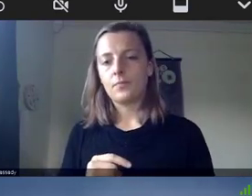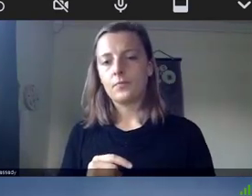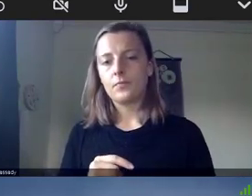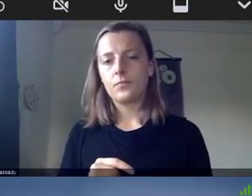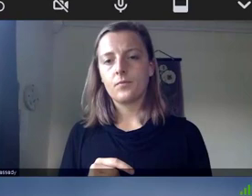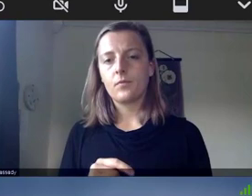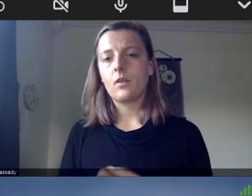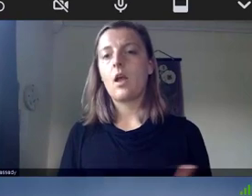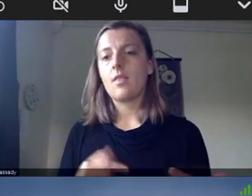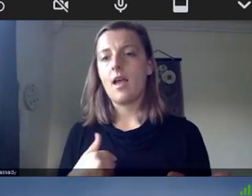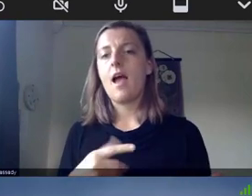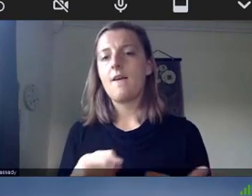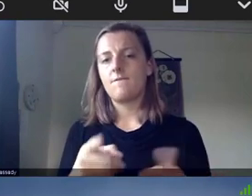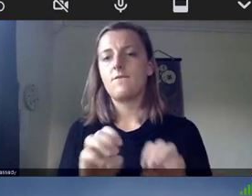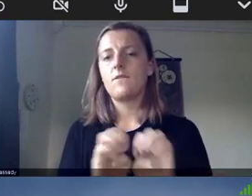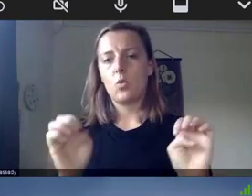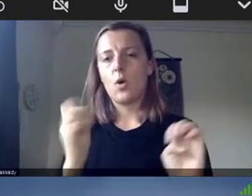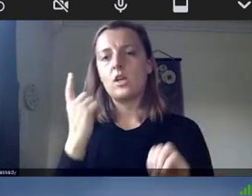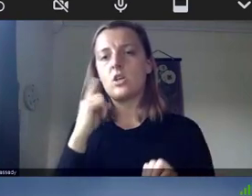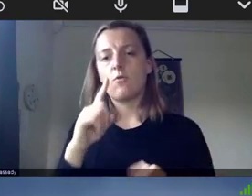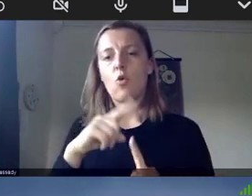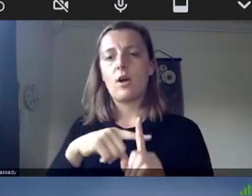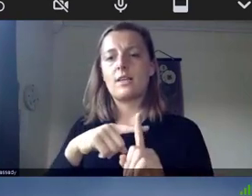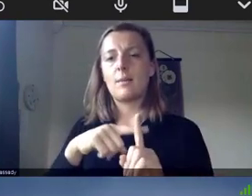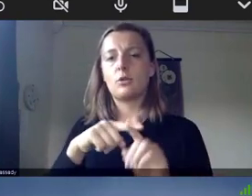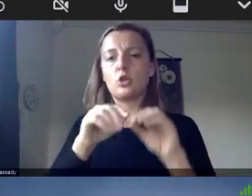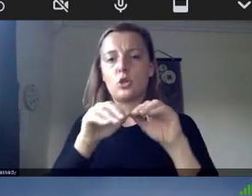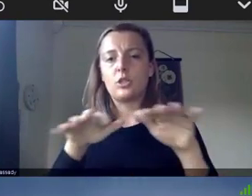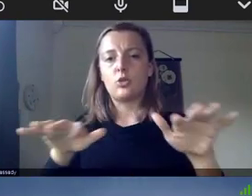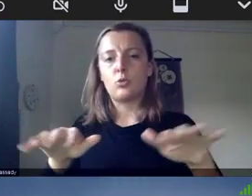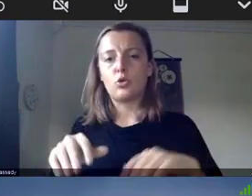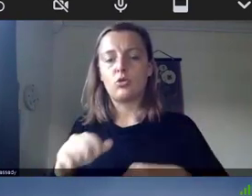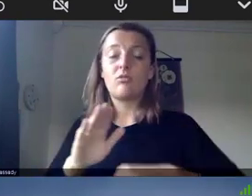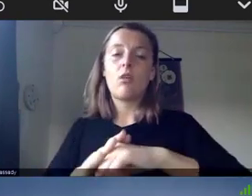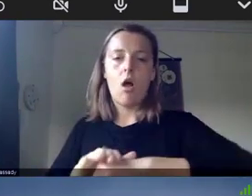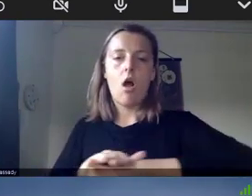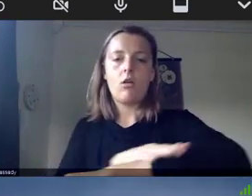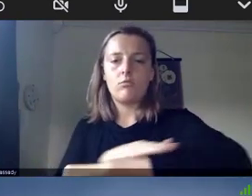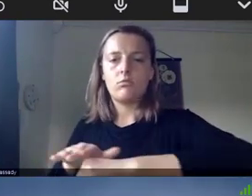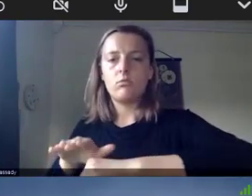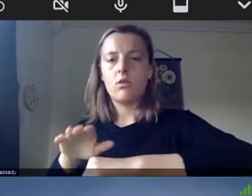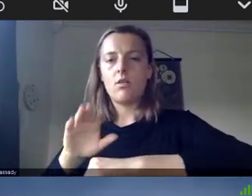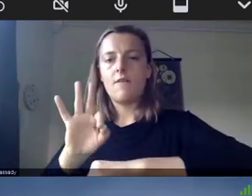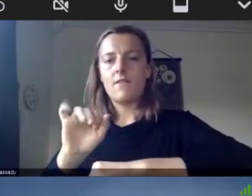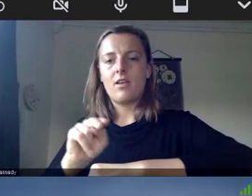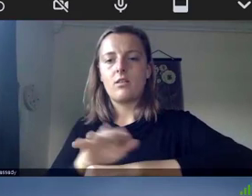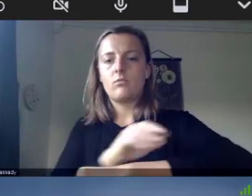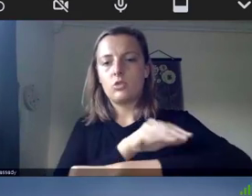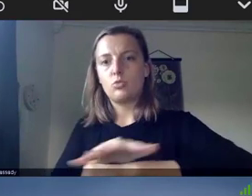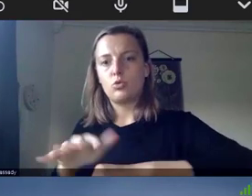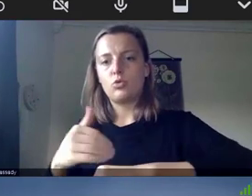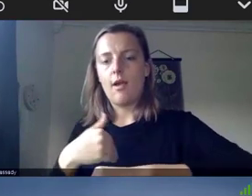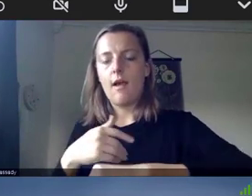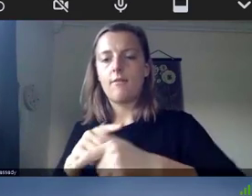for the temperature distribution along the fin and then also for the heat transfer from the fin.